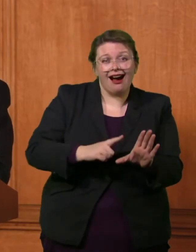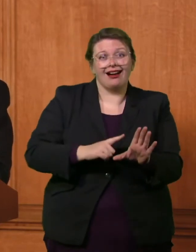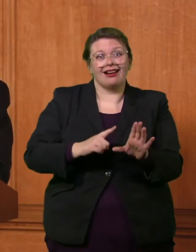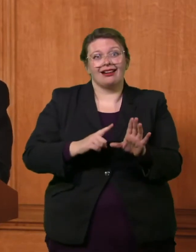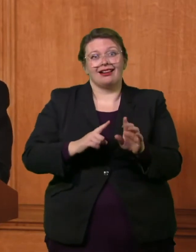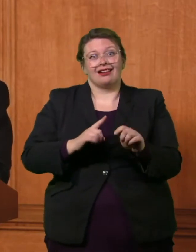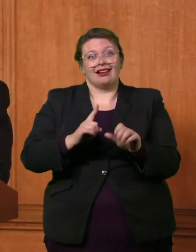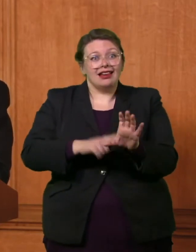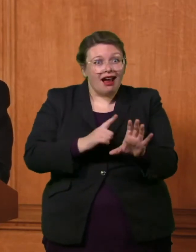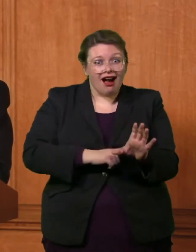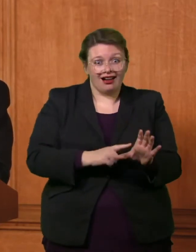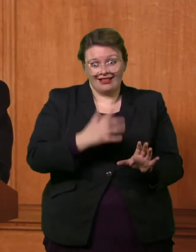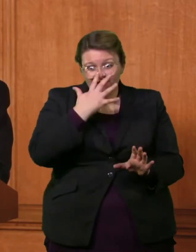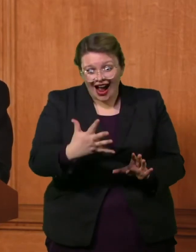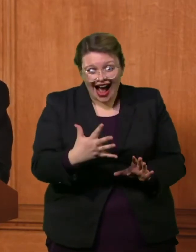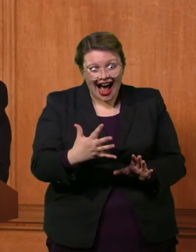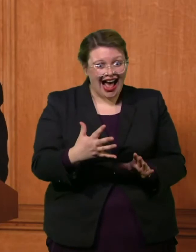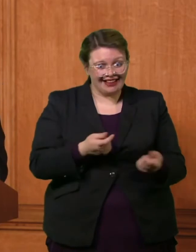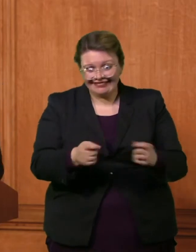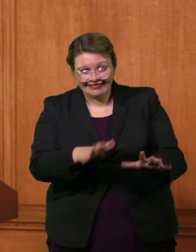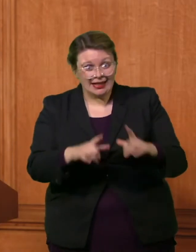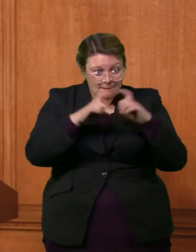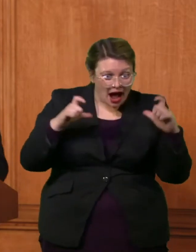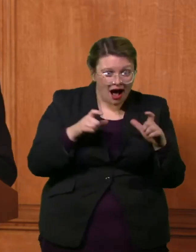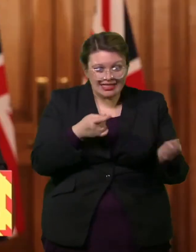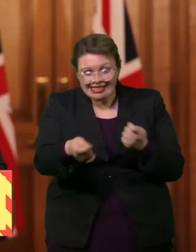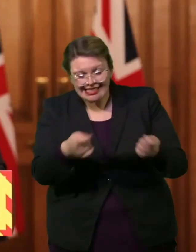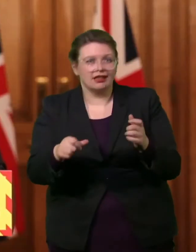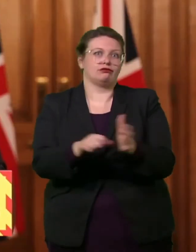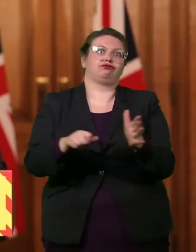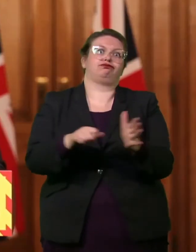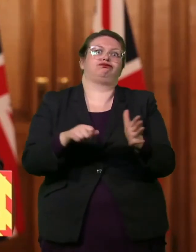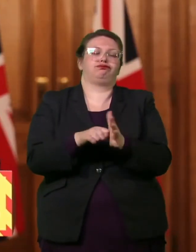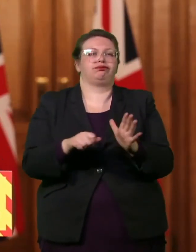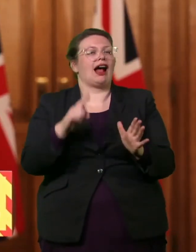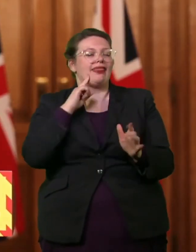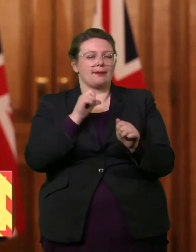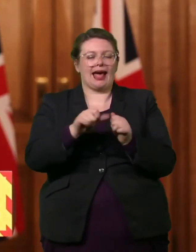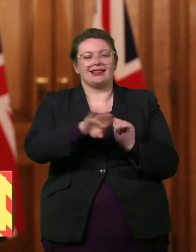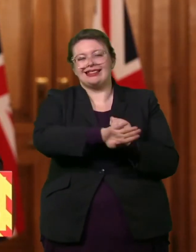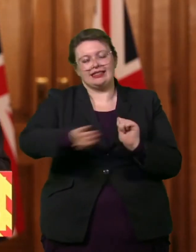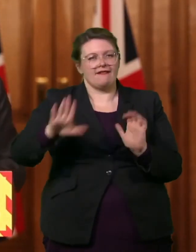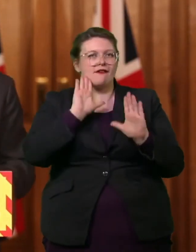I just think you should be concentrating on the teaching. Thanks very much indeed.